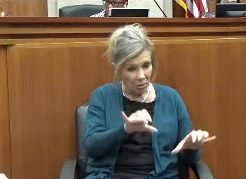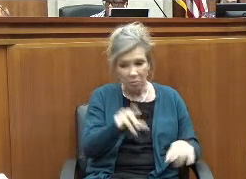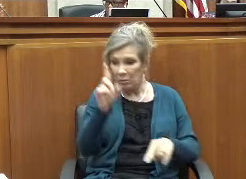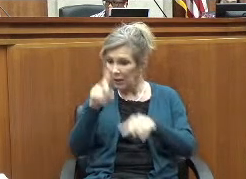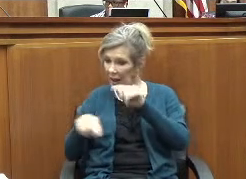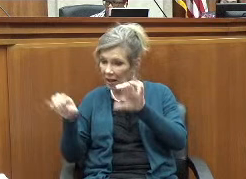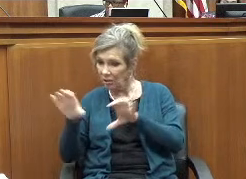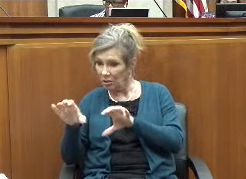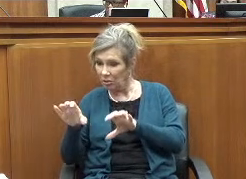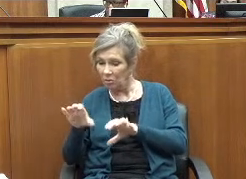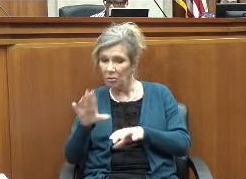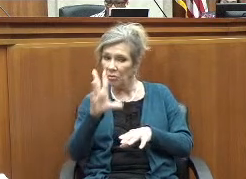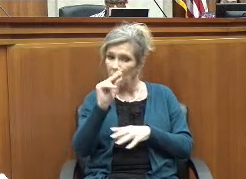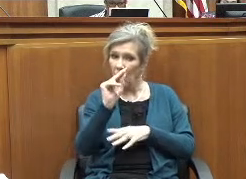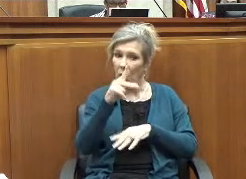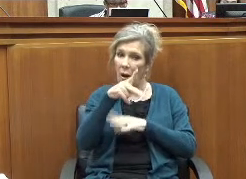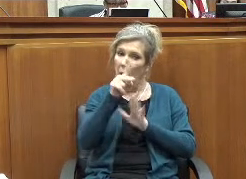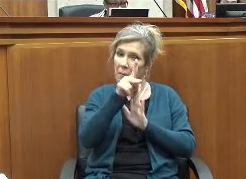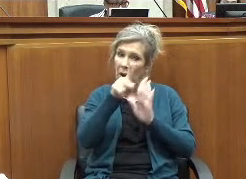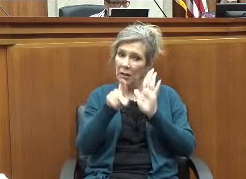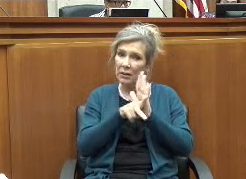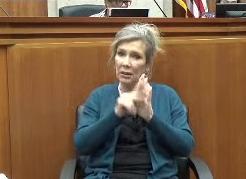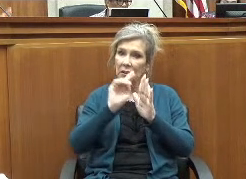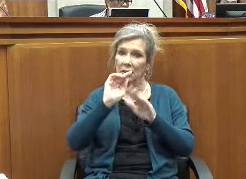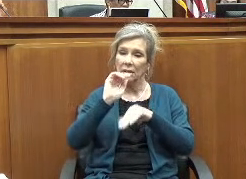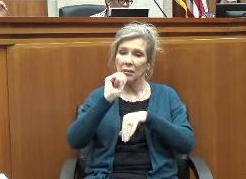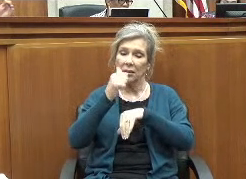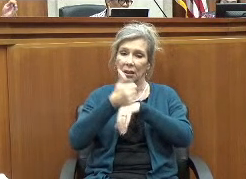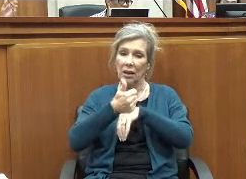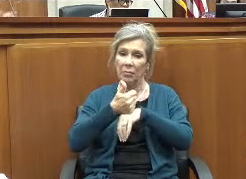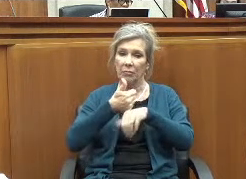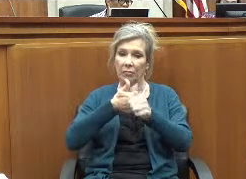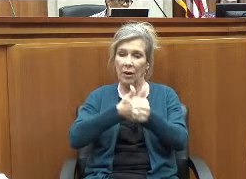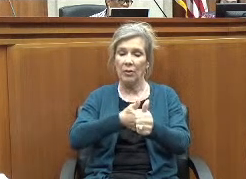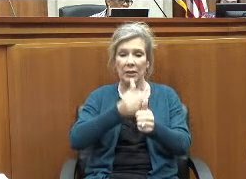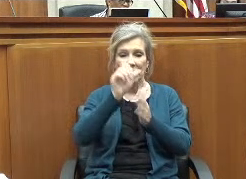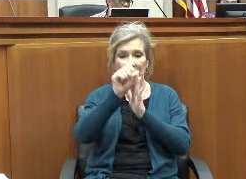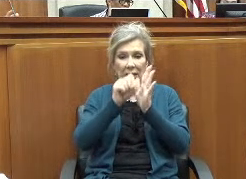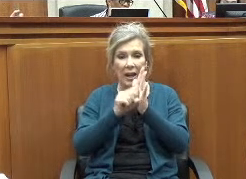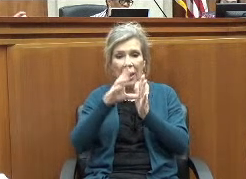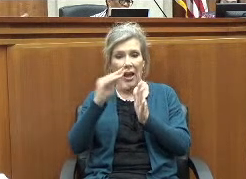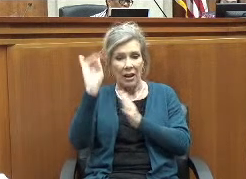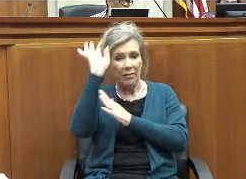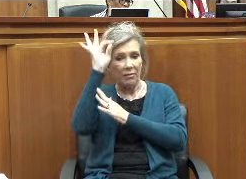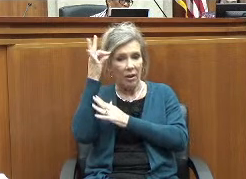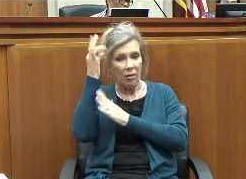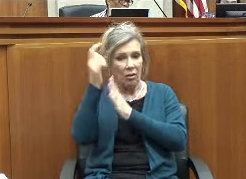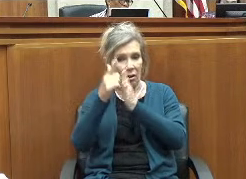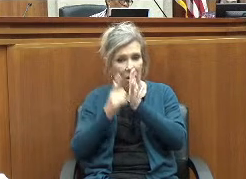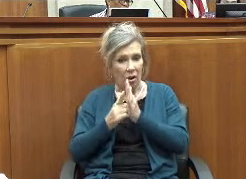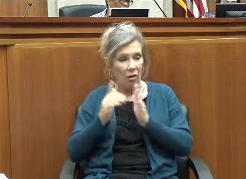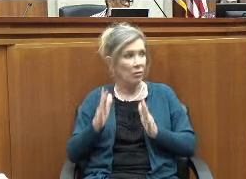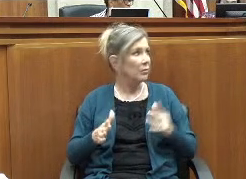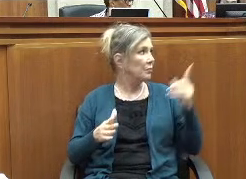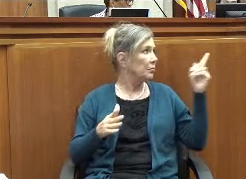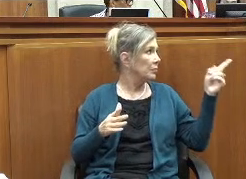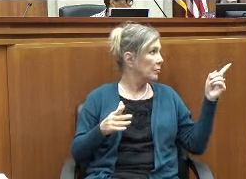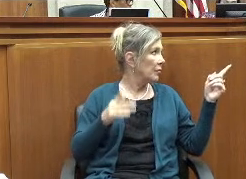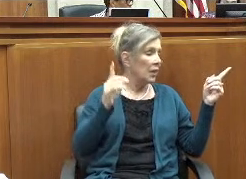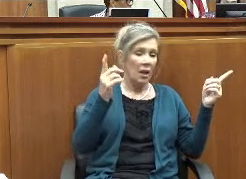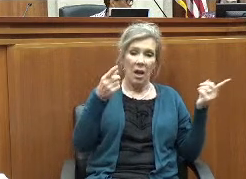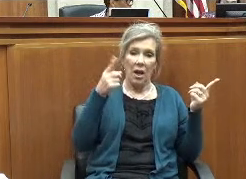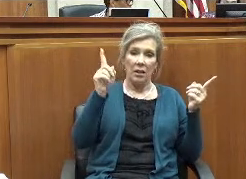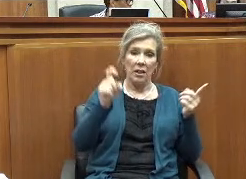in place for state and federal laws. Ms. Washington? I just need a point of clarification. Okay, so the